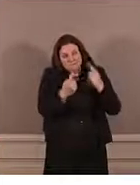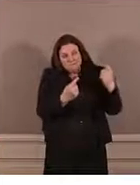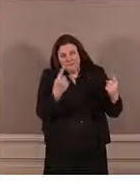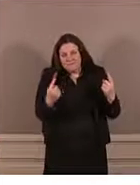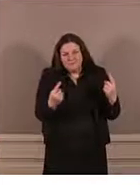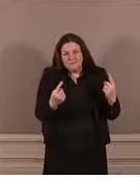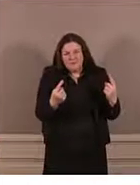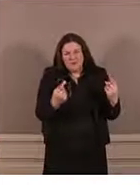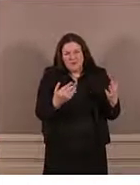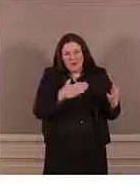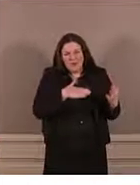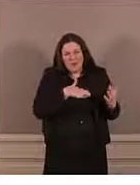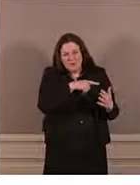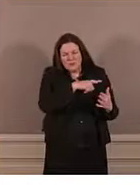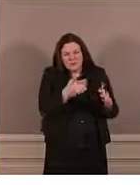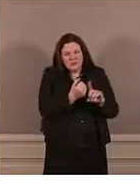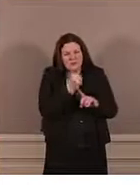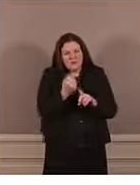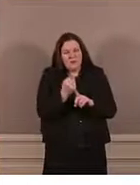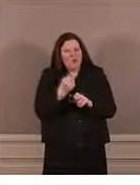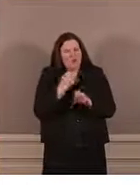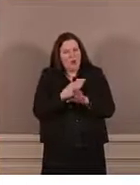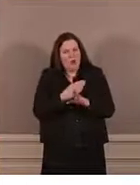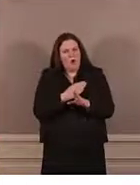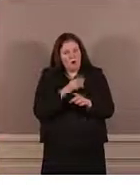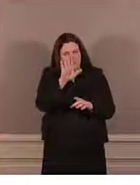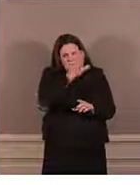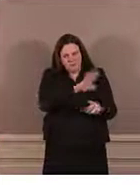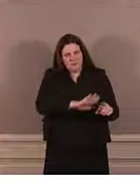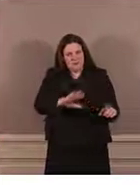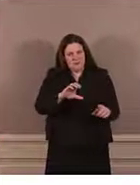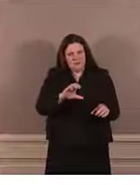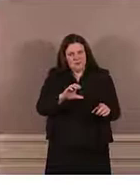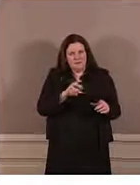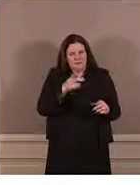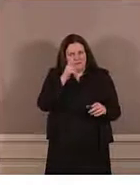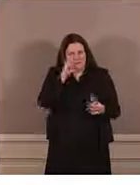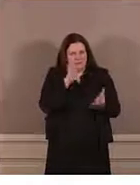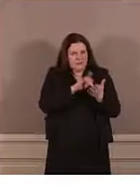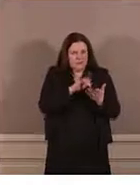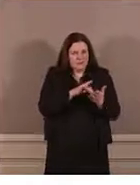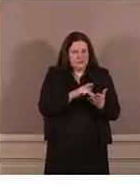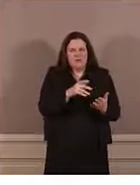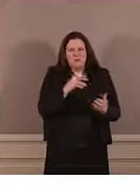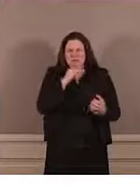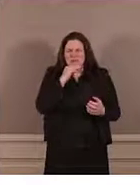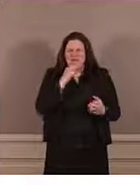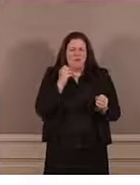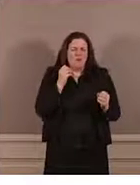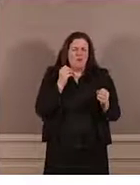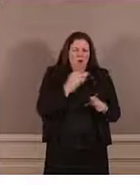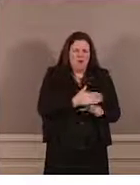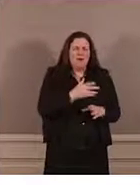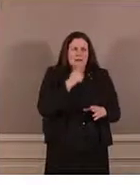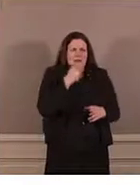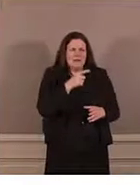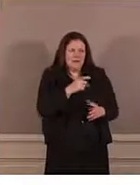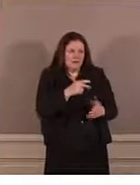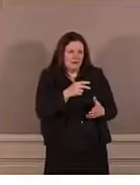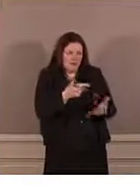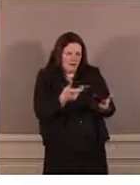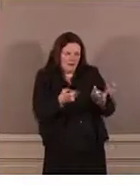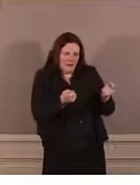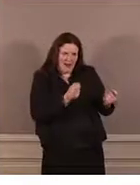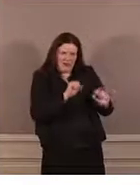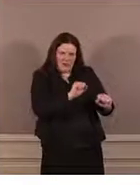wanted to achieve, all sites were very, very good at managing service user expectations about achieving